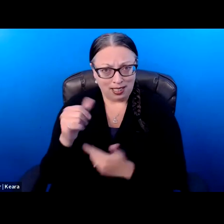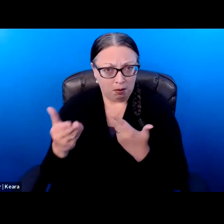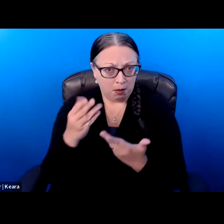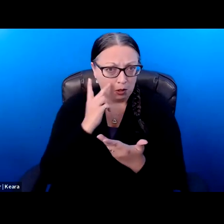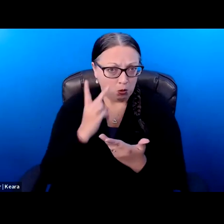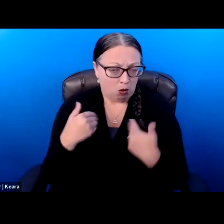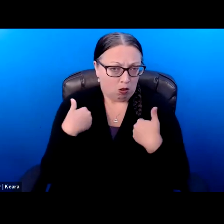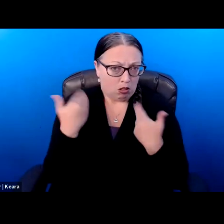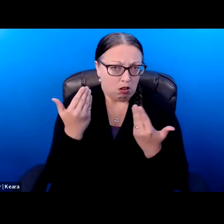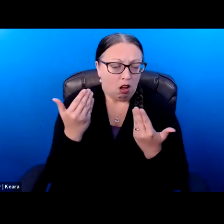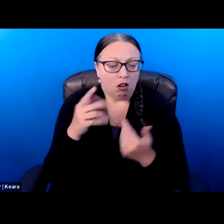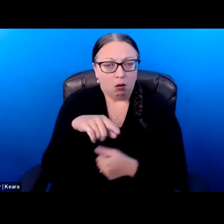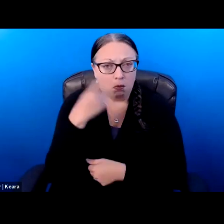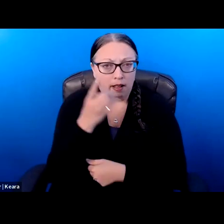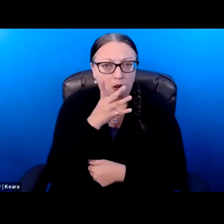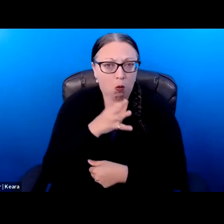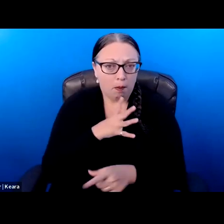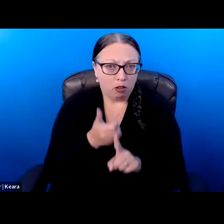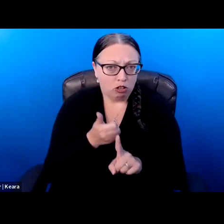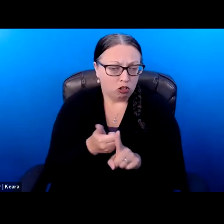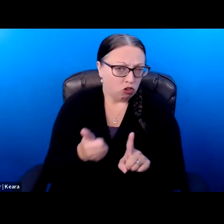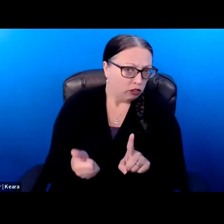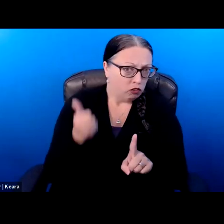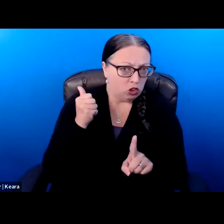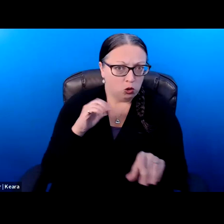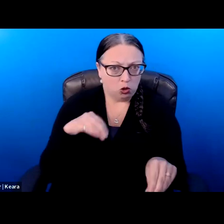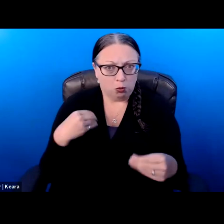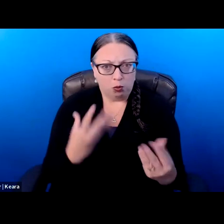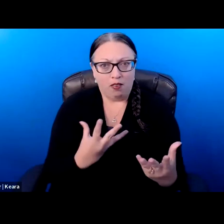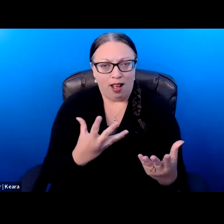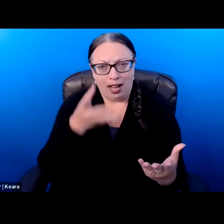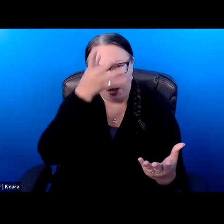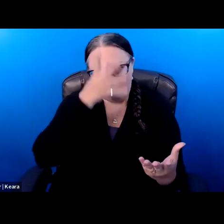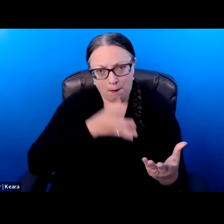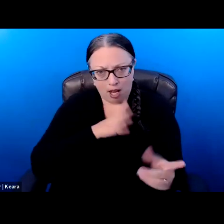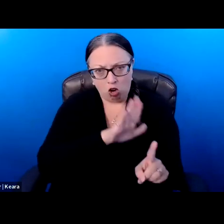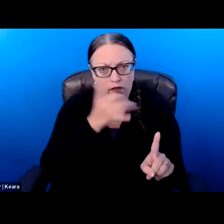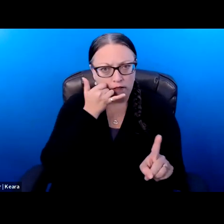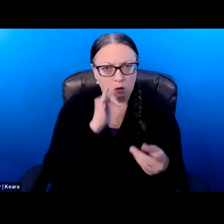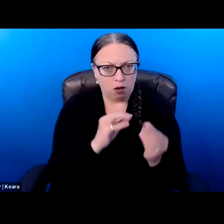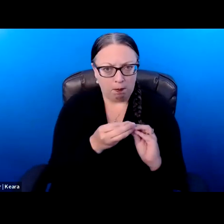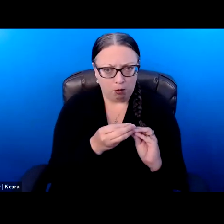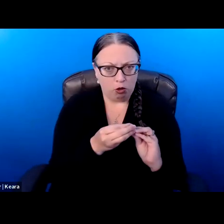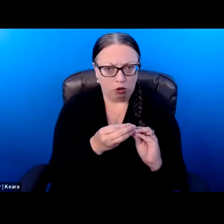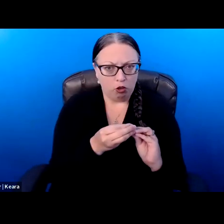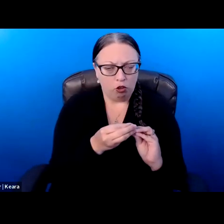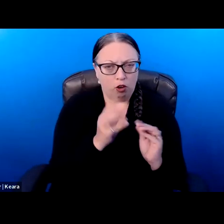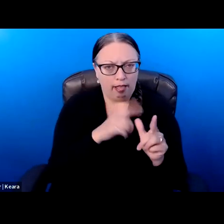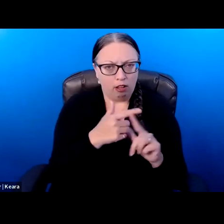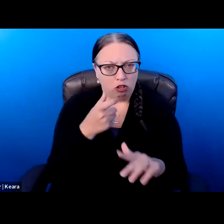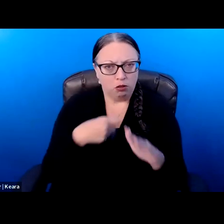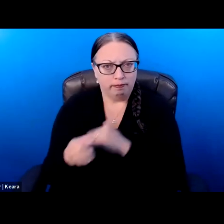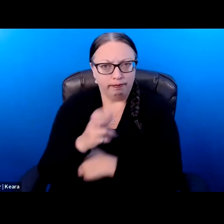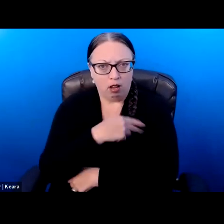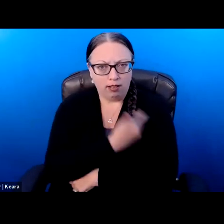Black woman who refused to give a man her number, and it landed her in the hospital. She was hit